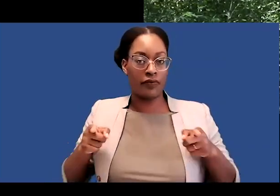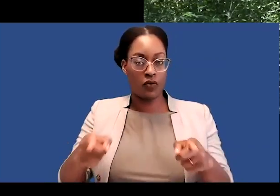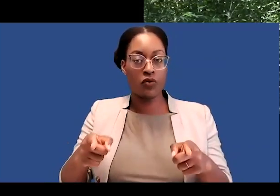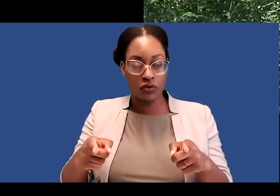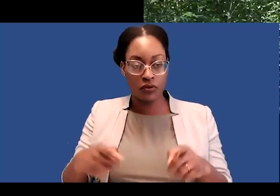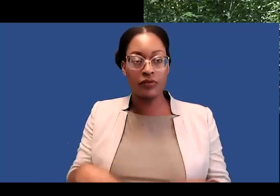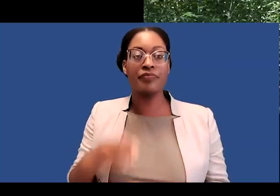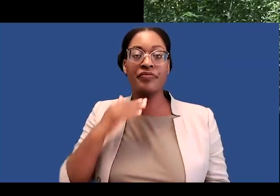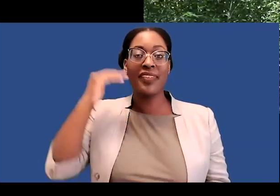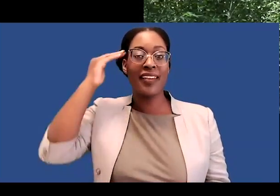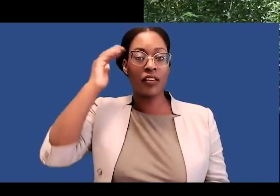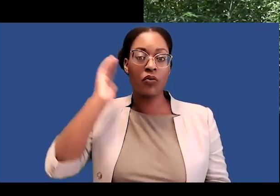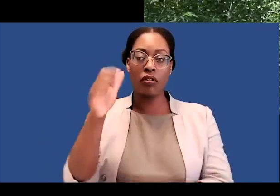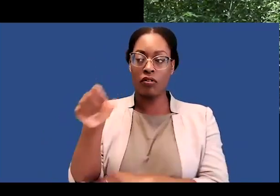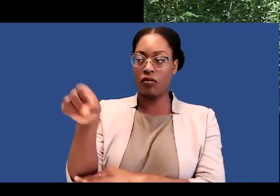back.